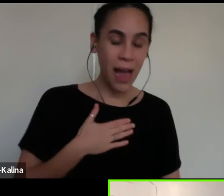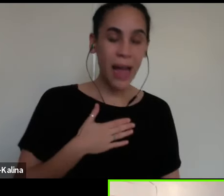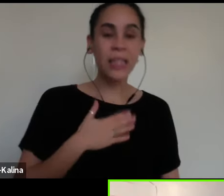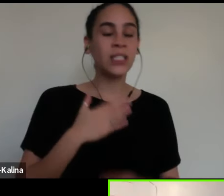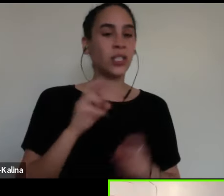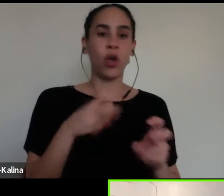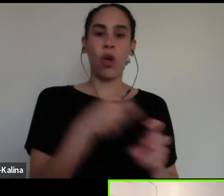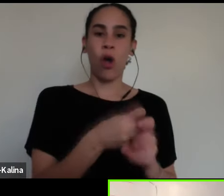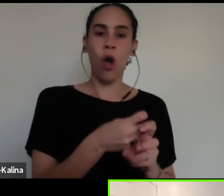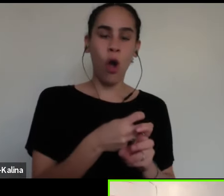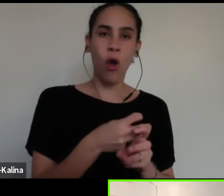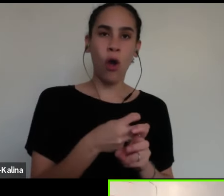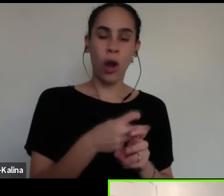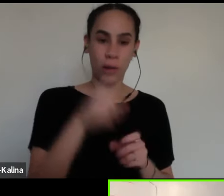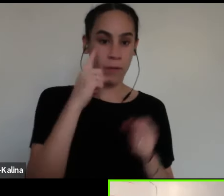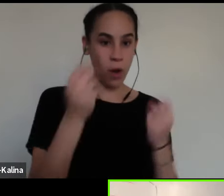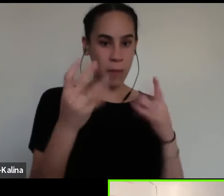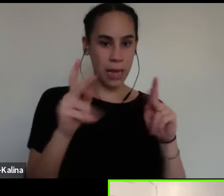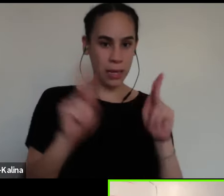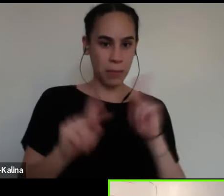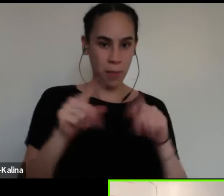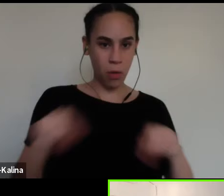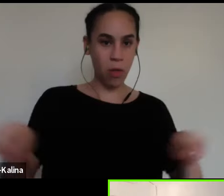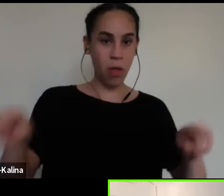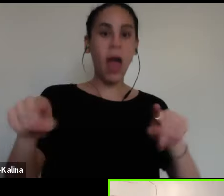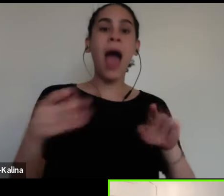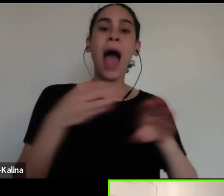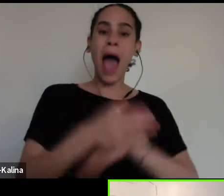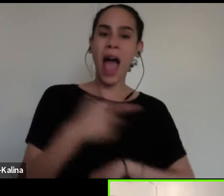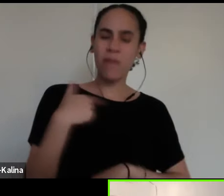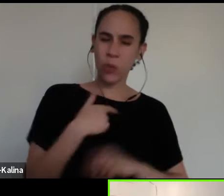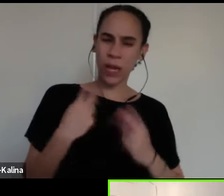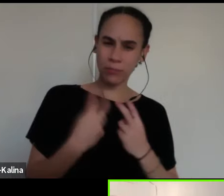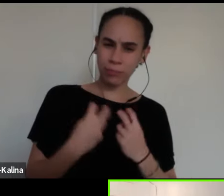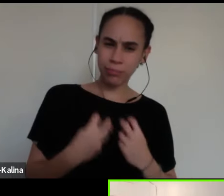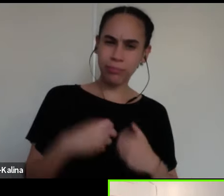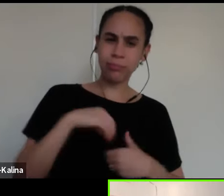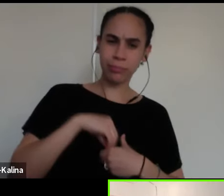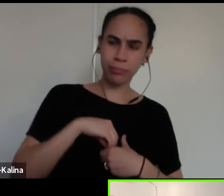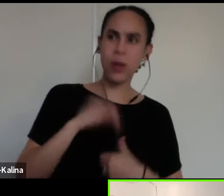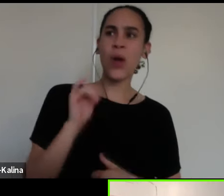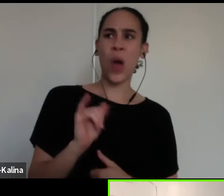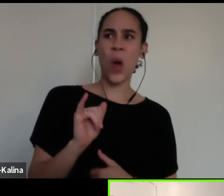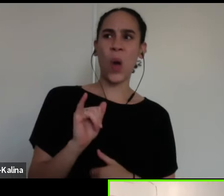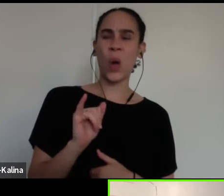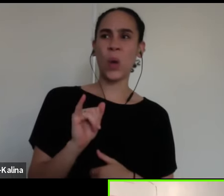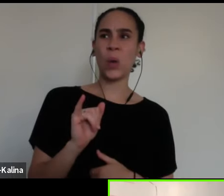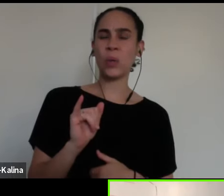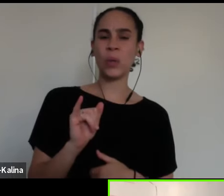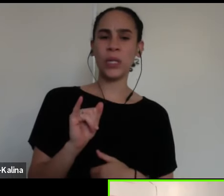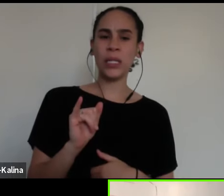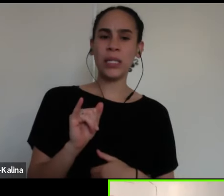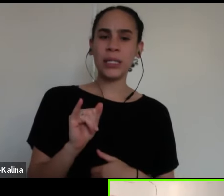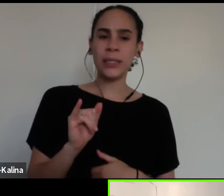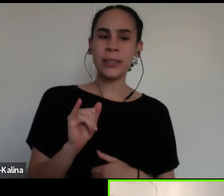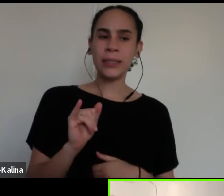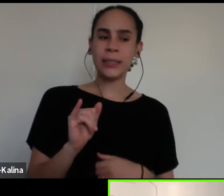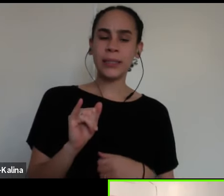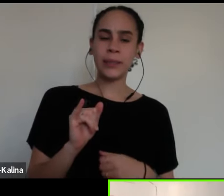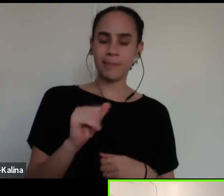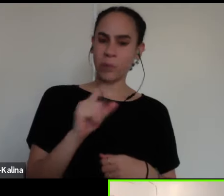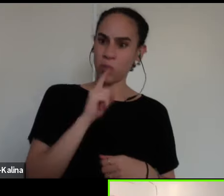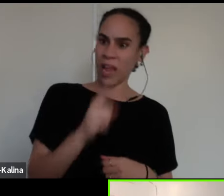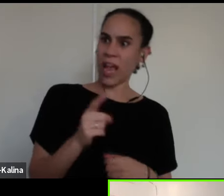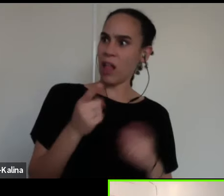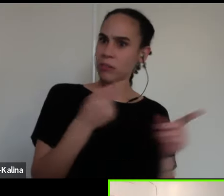lot of people. But once we internalize it, I think this is real. We have to stop thinking that we still live in the world we lived in February.